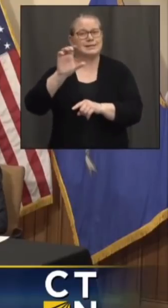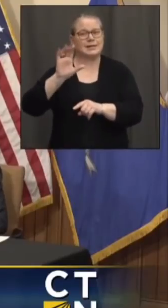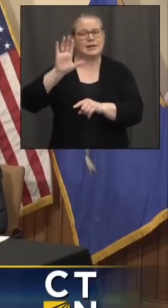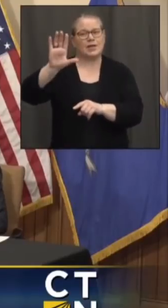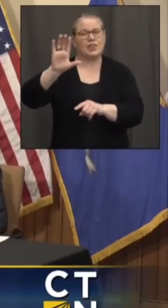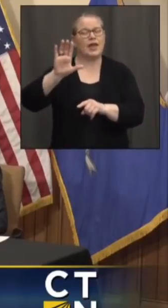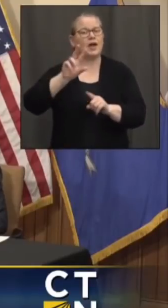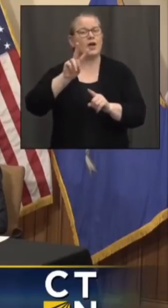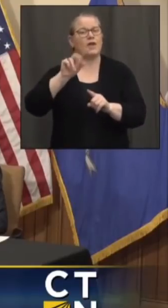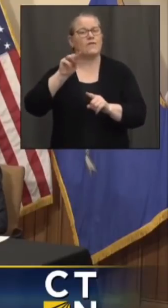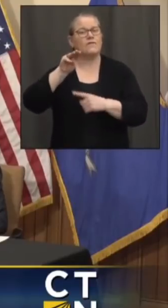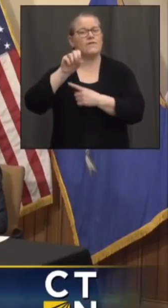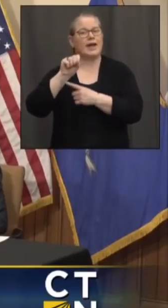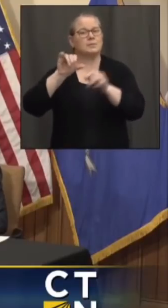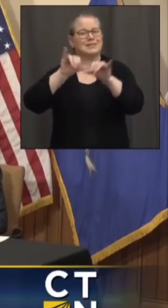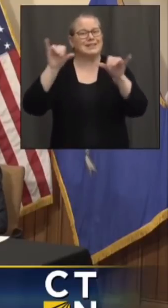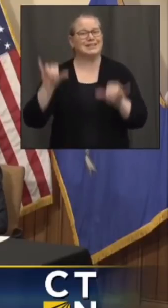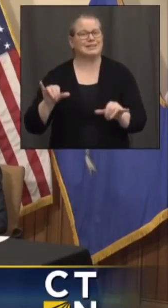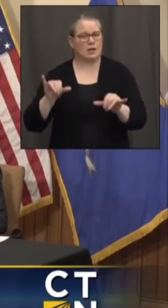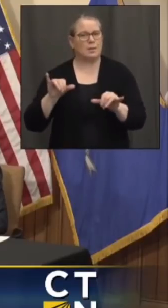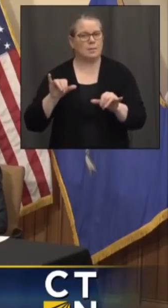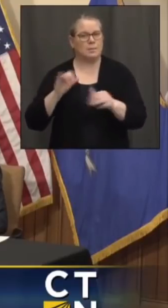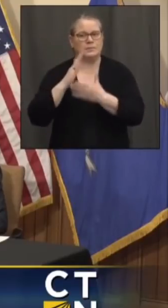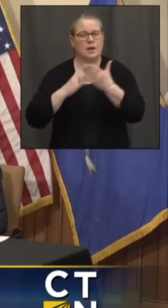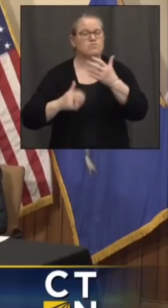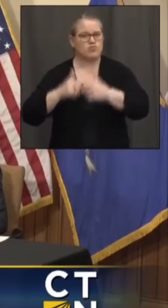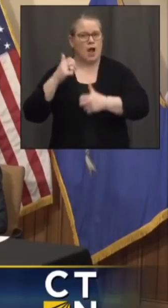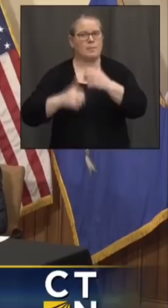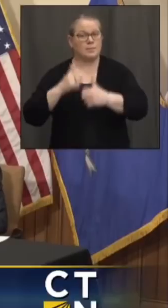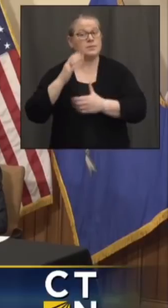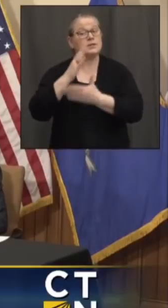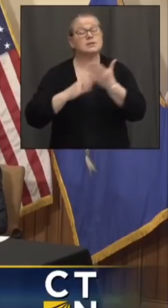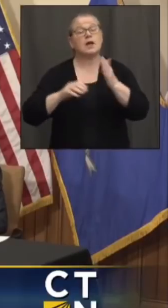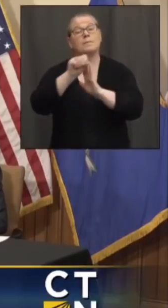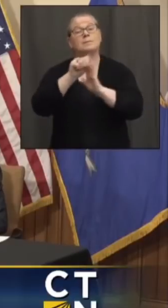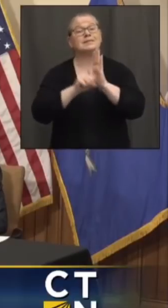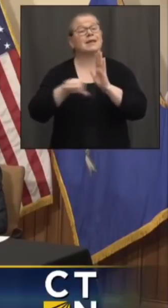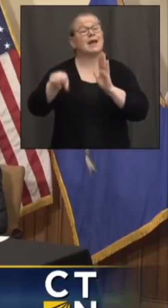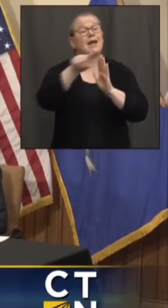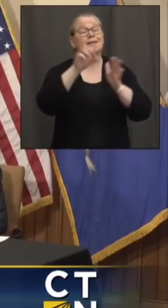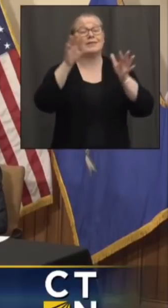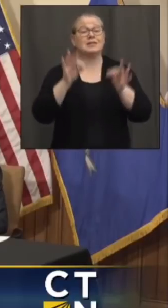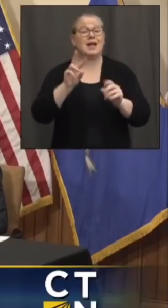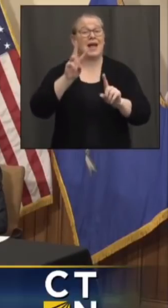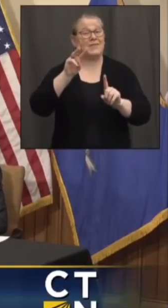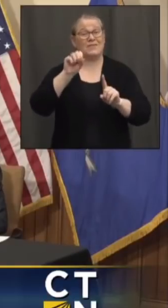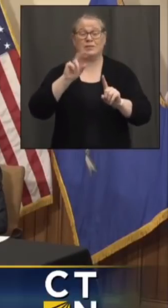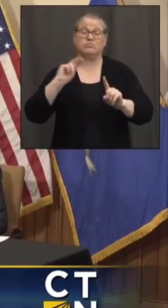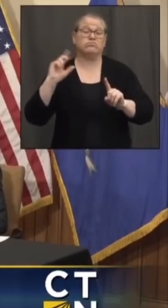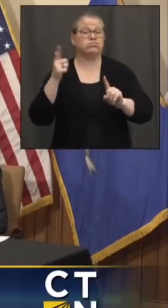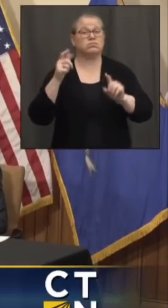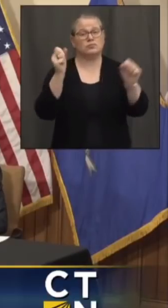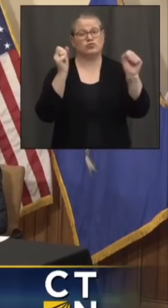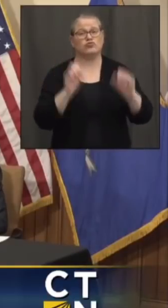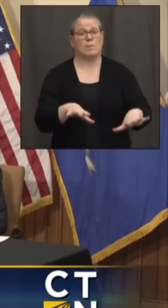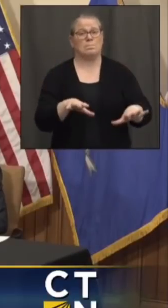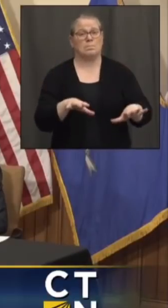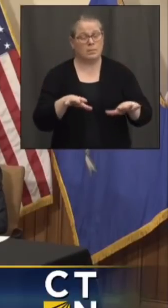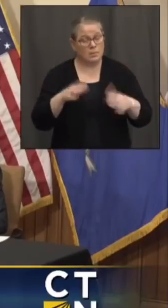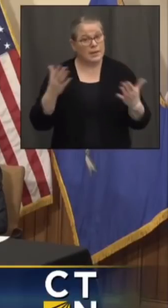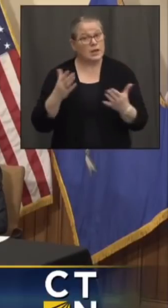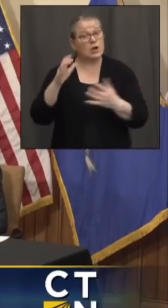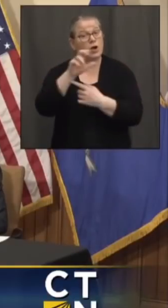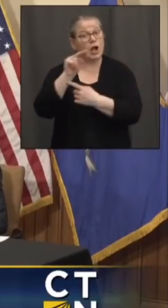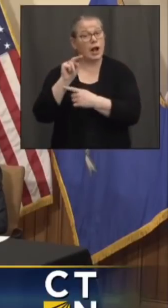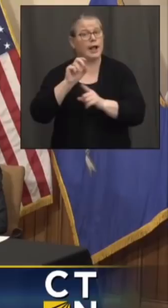has had some problems, and some states have been abandoning it. How's it been working out for Connecticut, and what